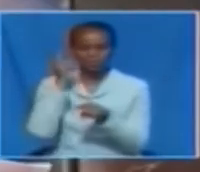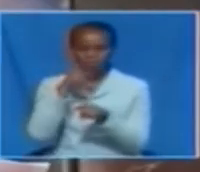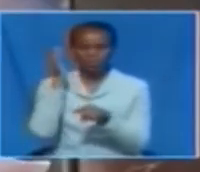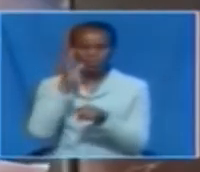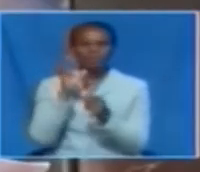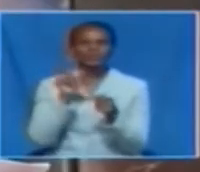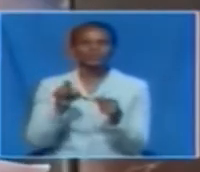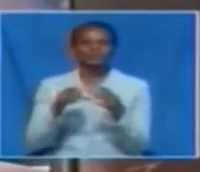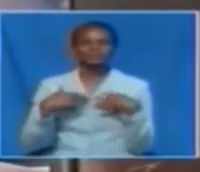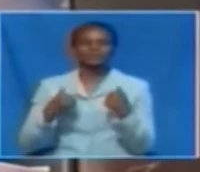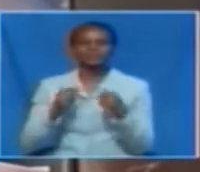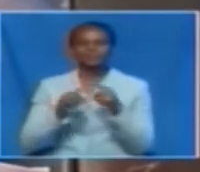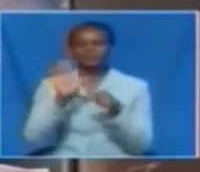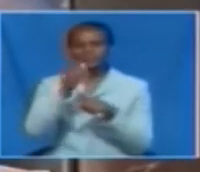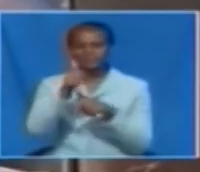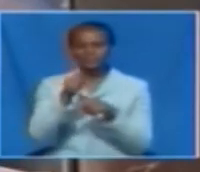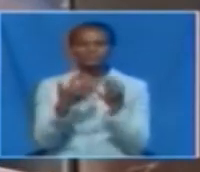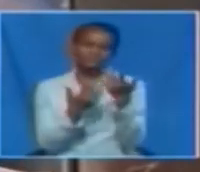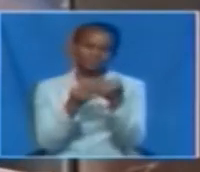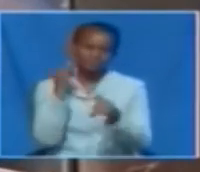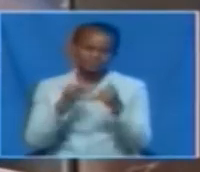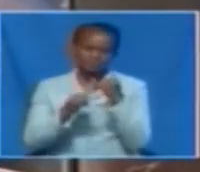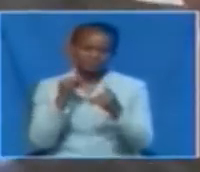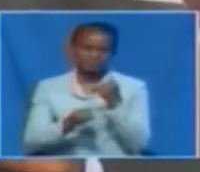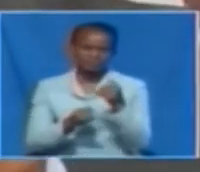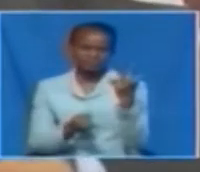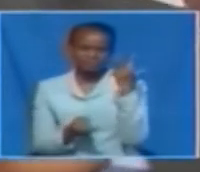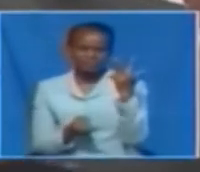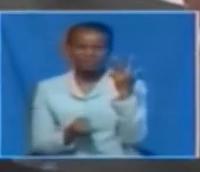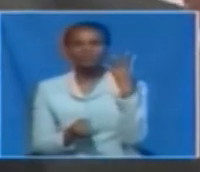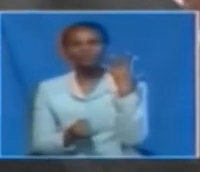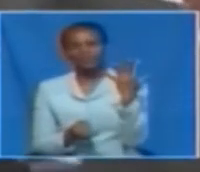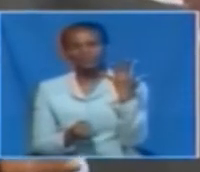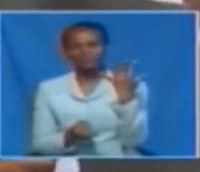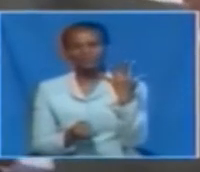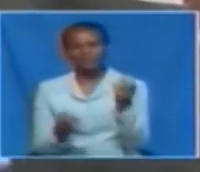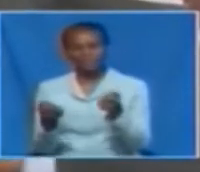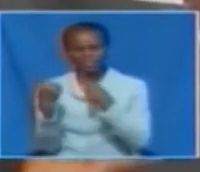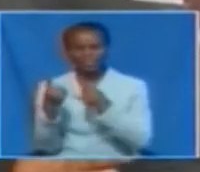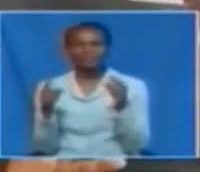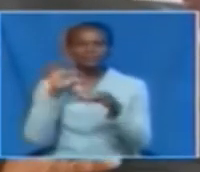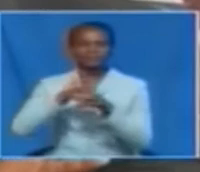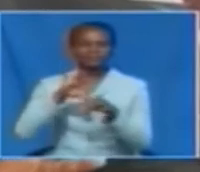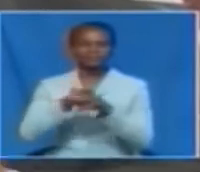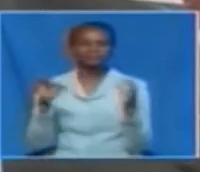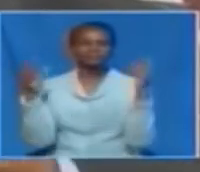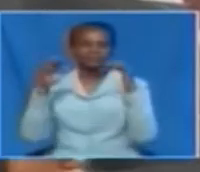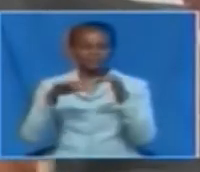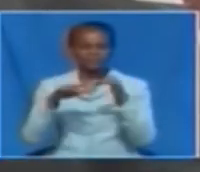heal. Let me finish. You have declared. No, let me finish. 3 of them, or let's say 5. So you go to that election and you are in a